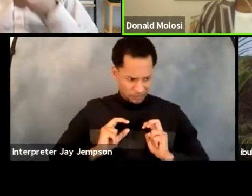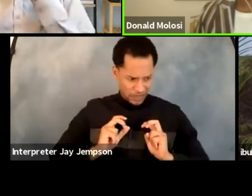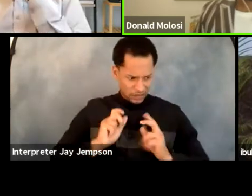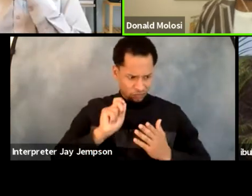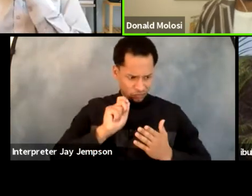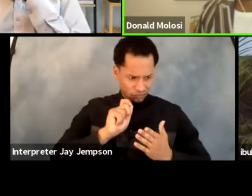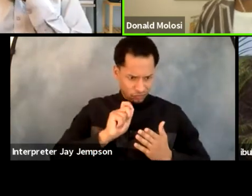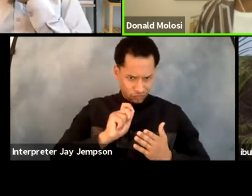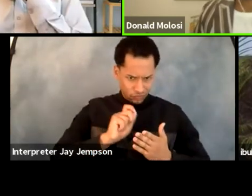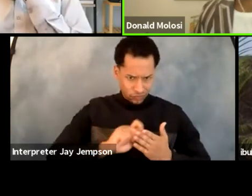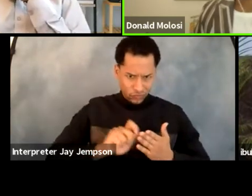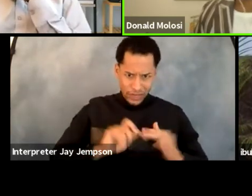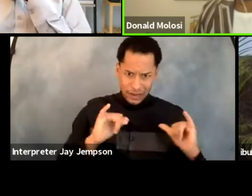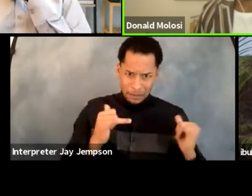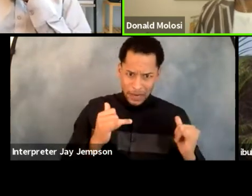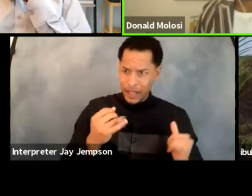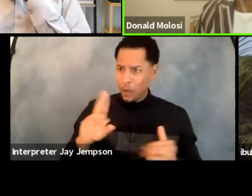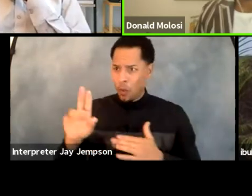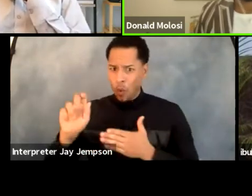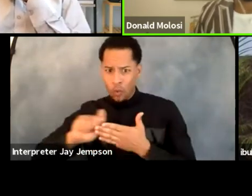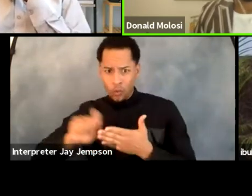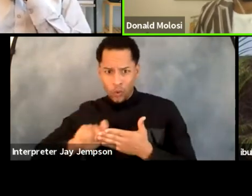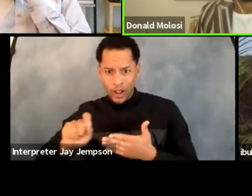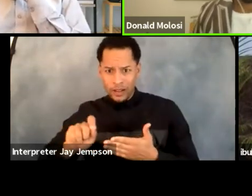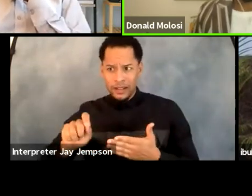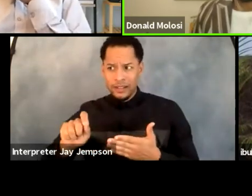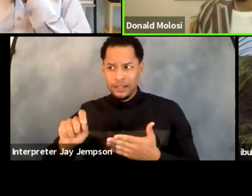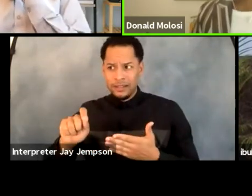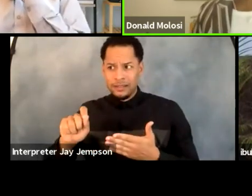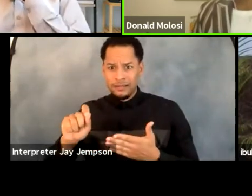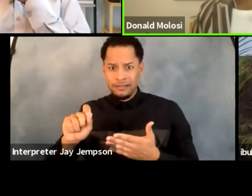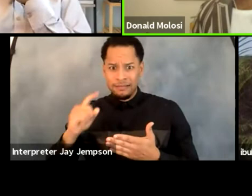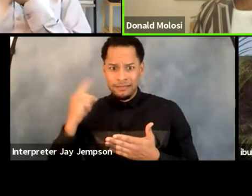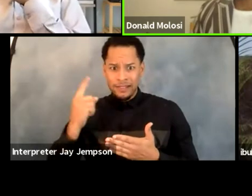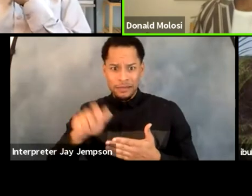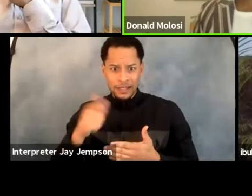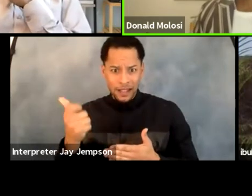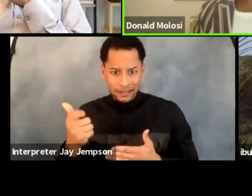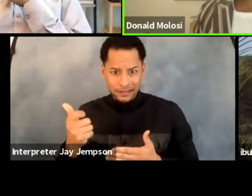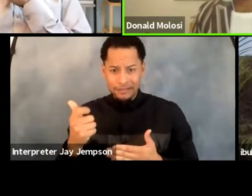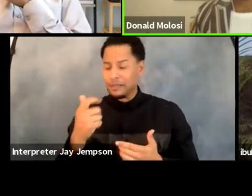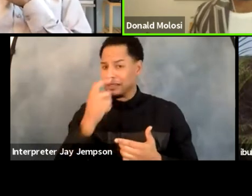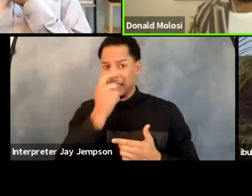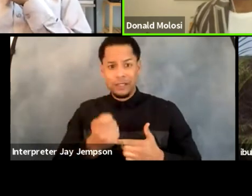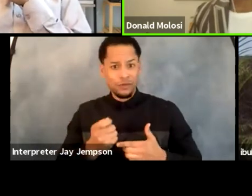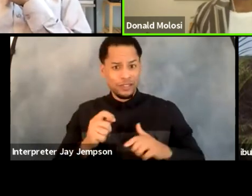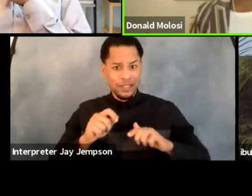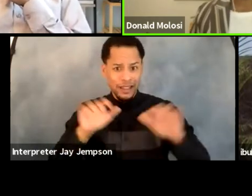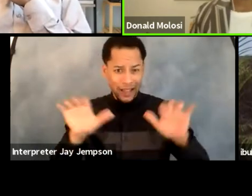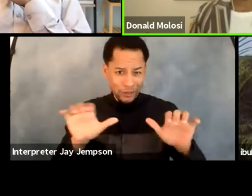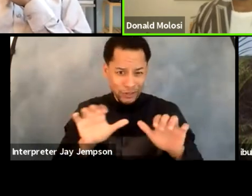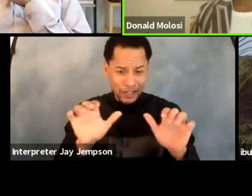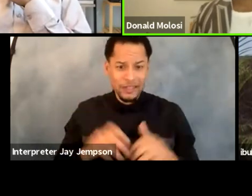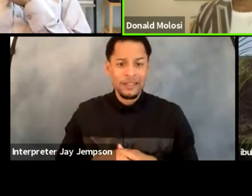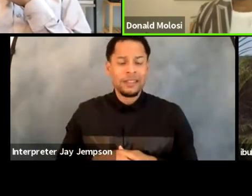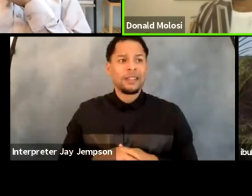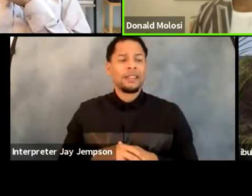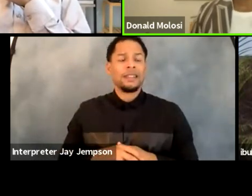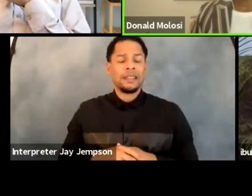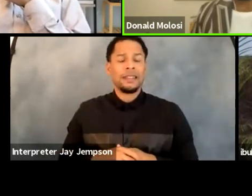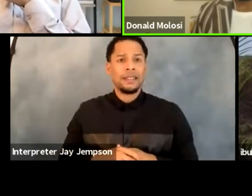something else? Because this seemed like a very academic exercise, but it was useful because I was able to